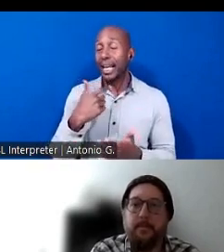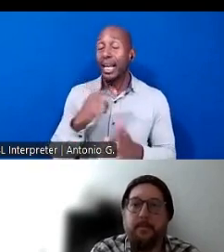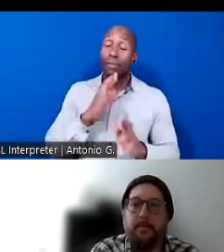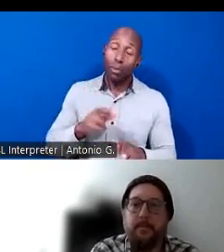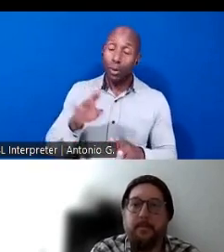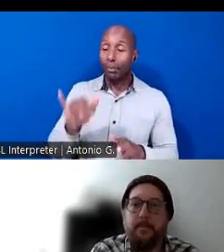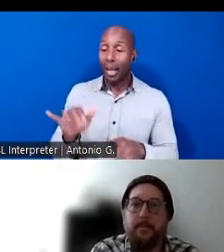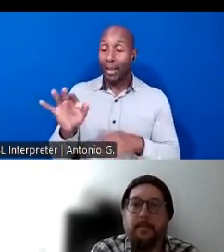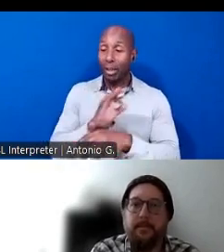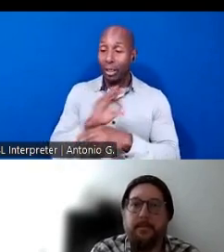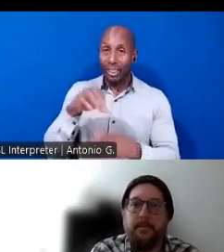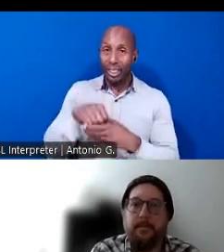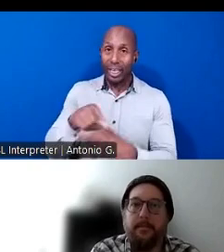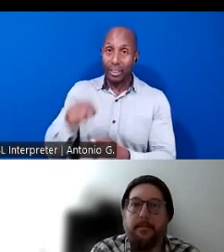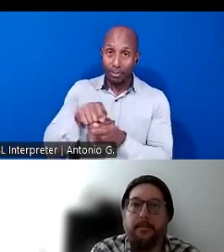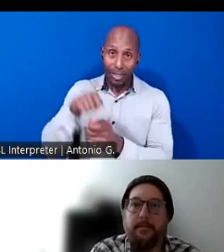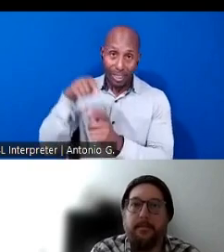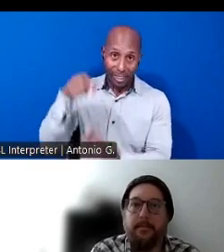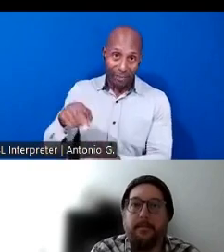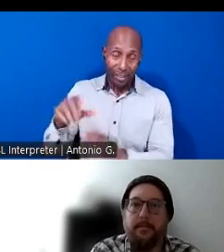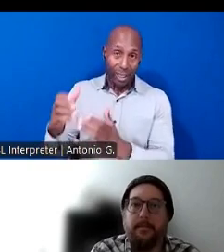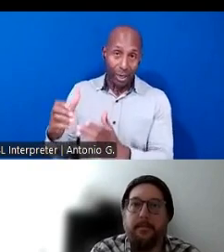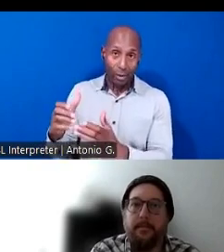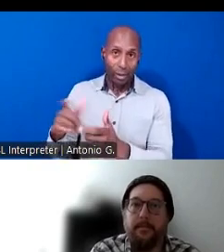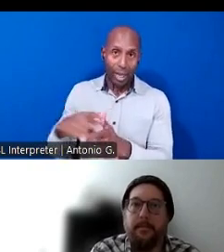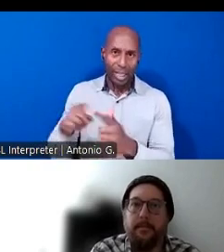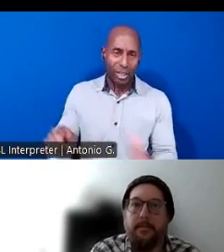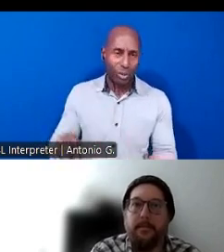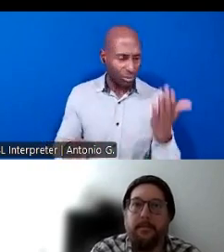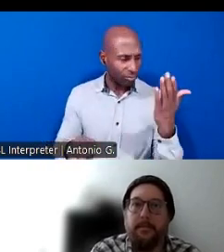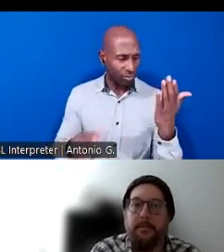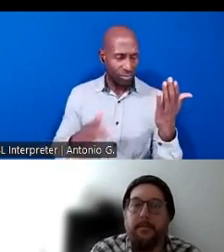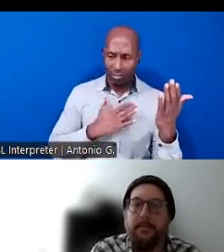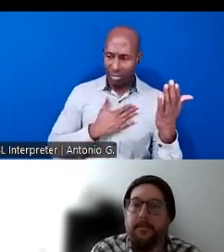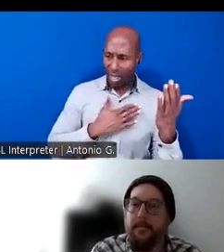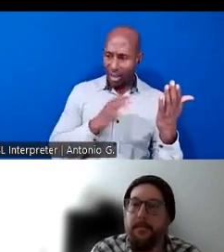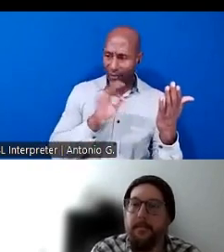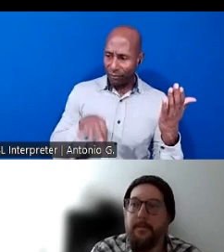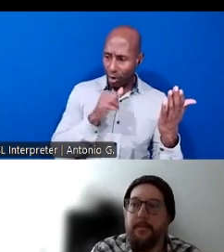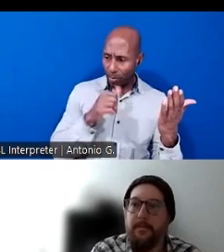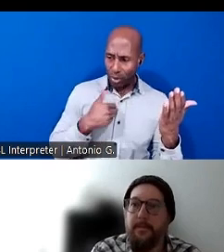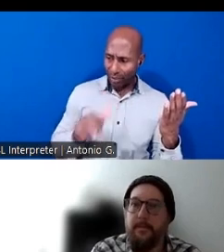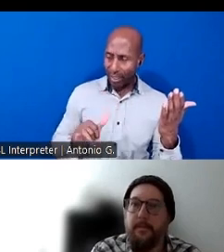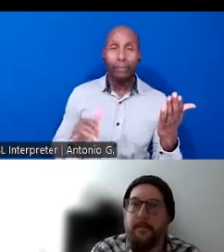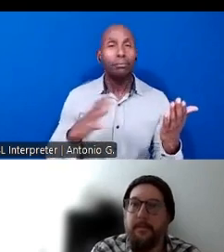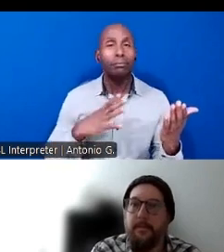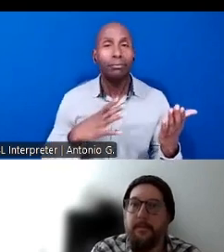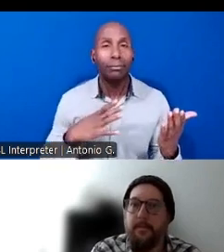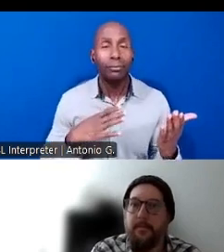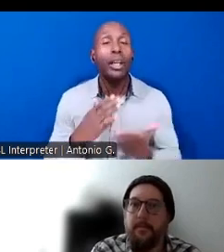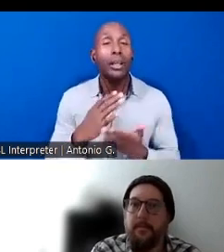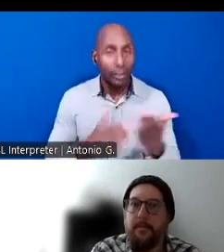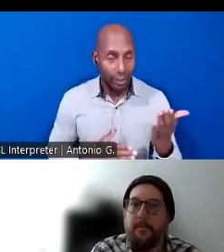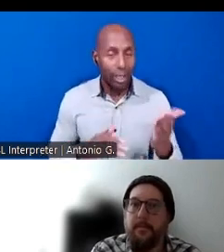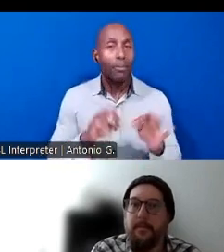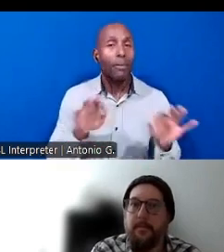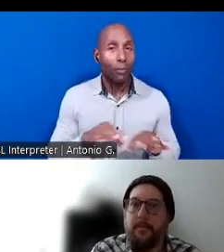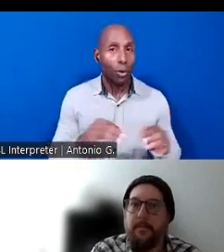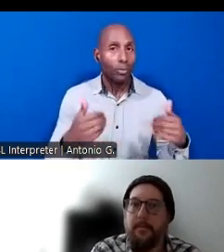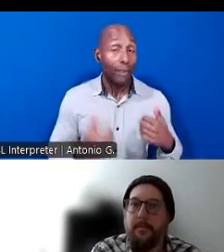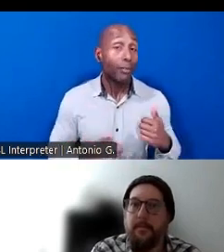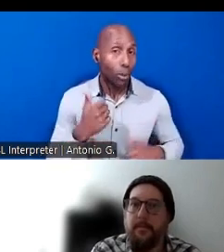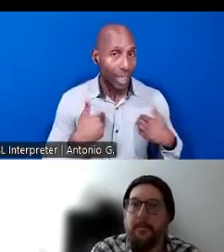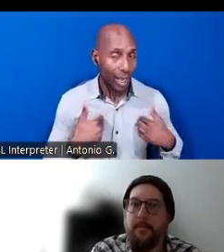category and your form doesn't have that, that's okay. Some forms have it, most forms actually have it, and some forms